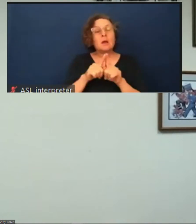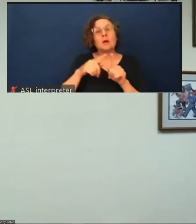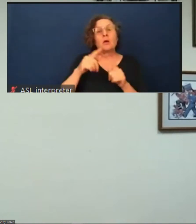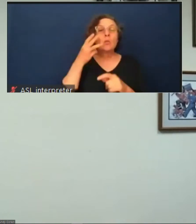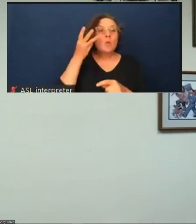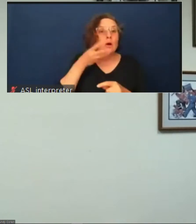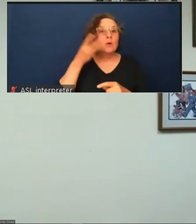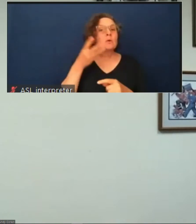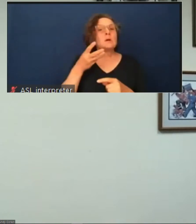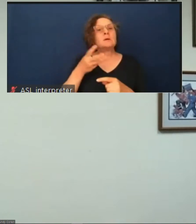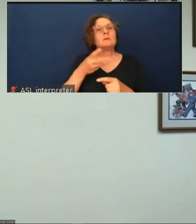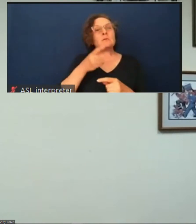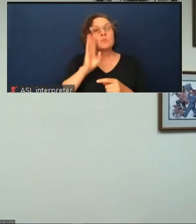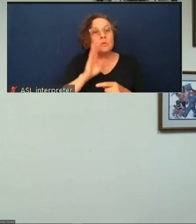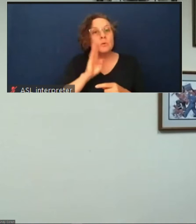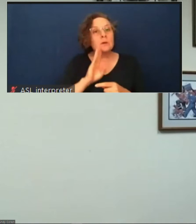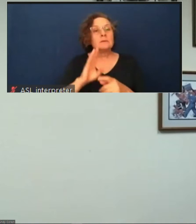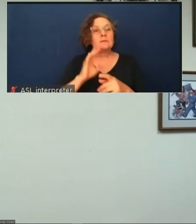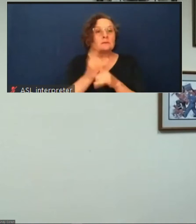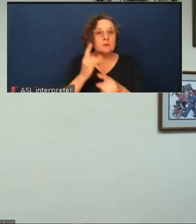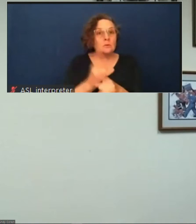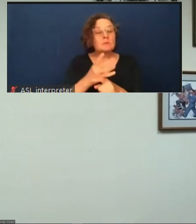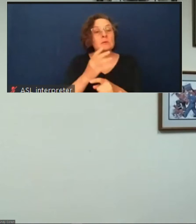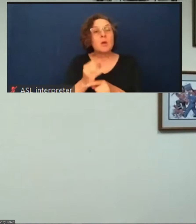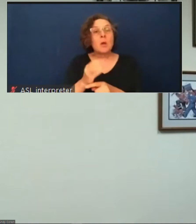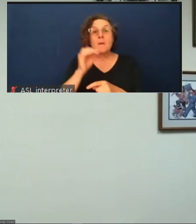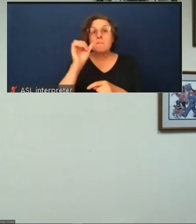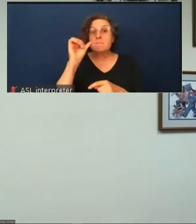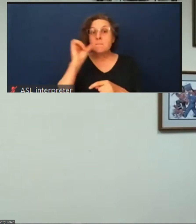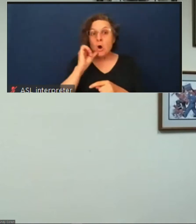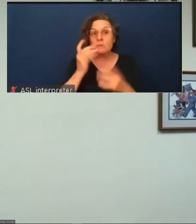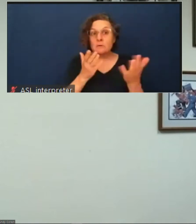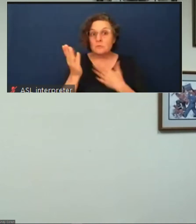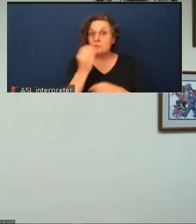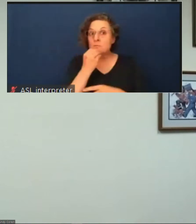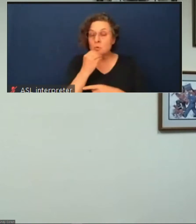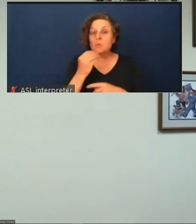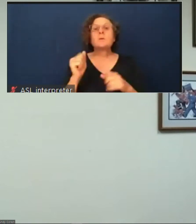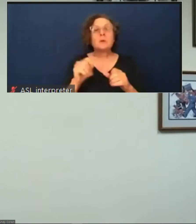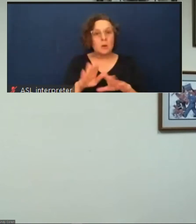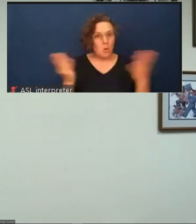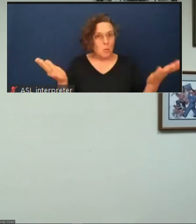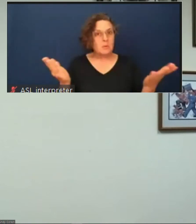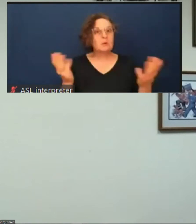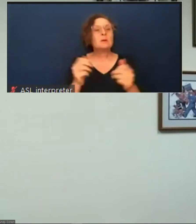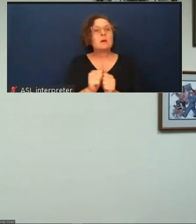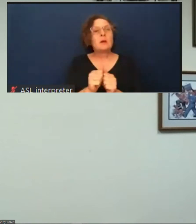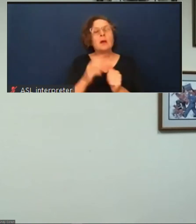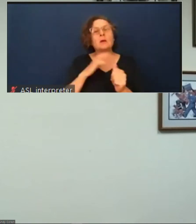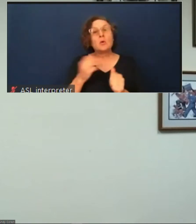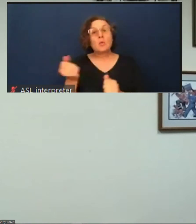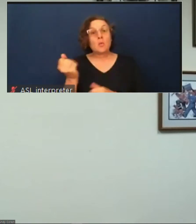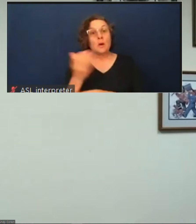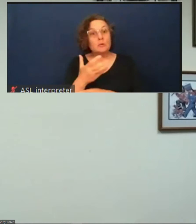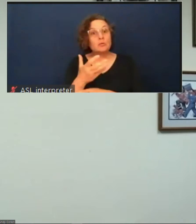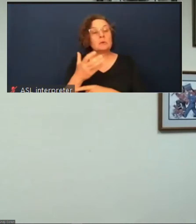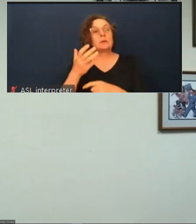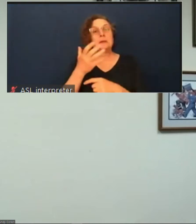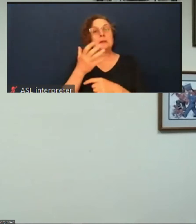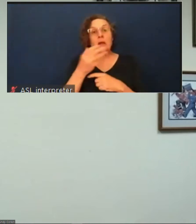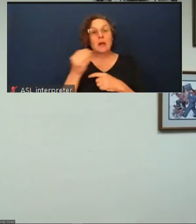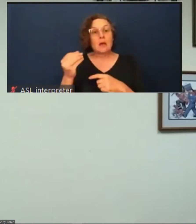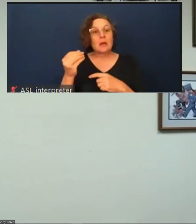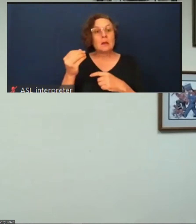and bars who are serving food. Family entertainment, card rooms, satellite wagering, and offices can